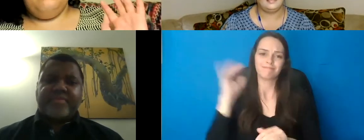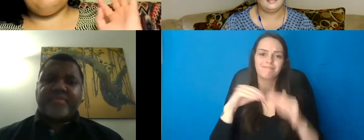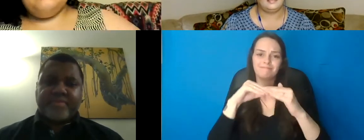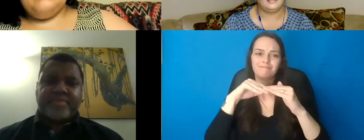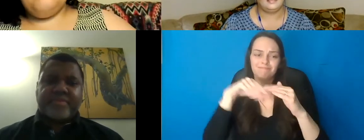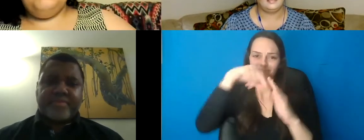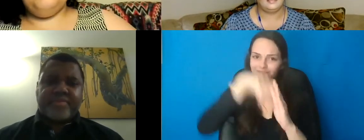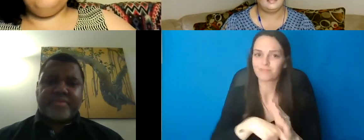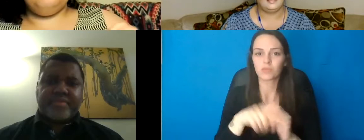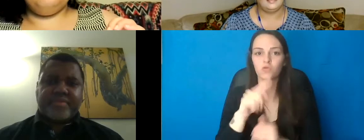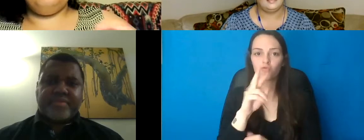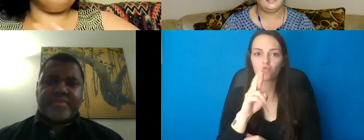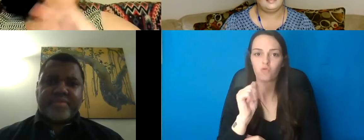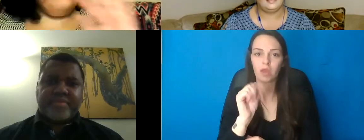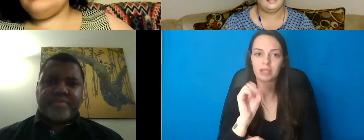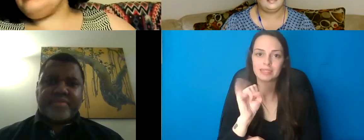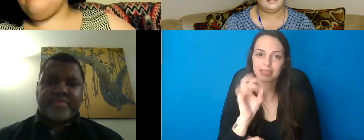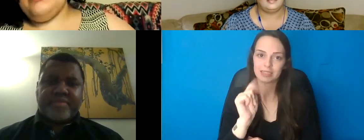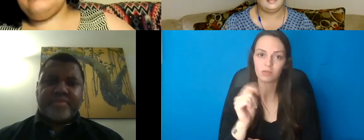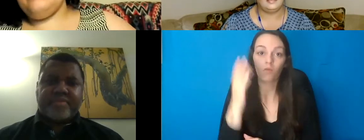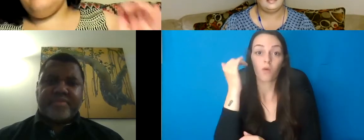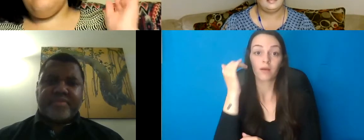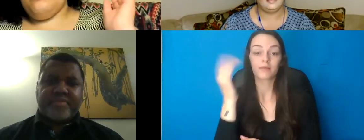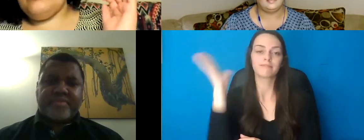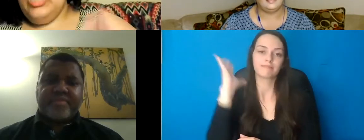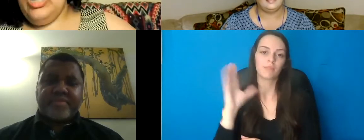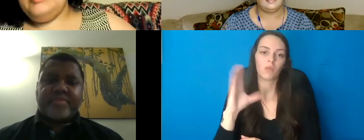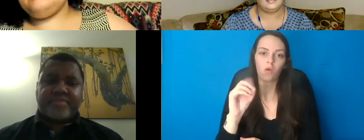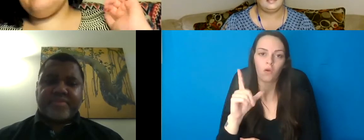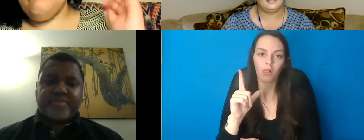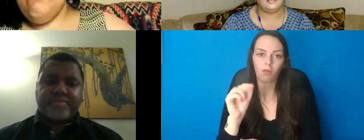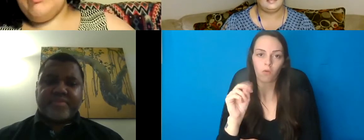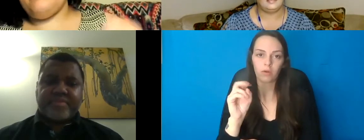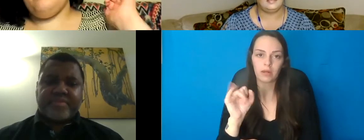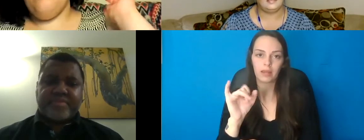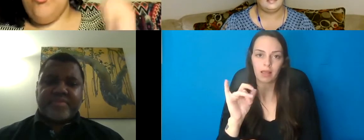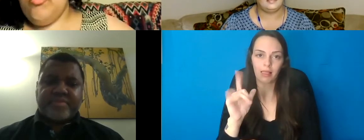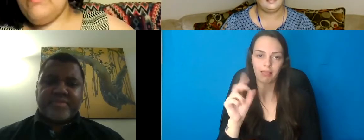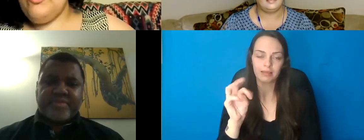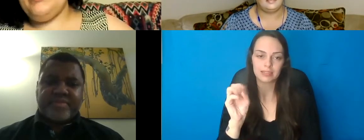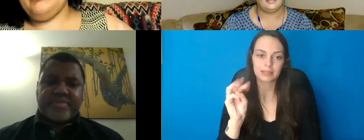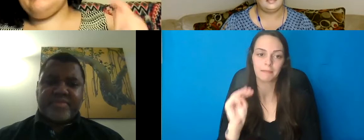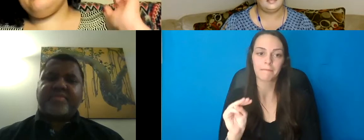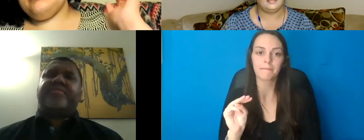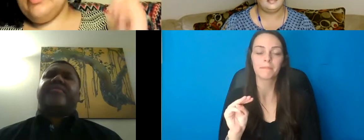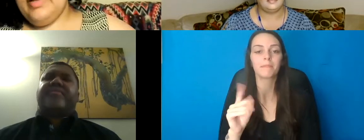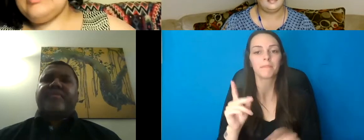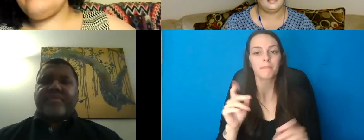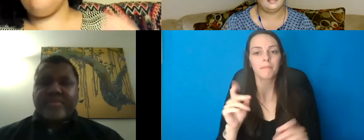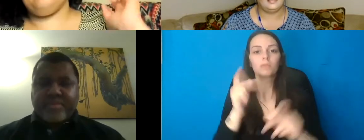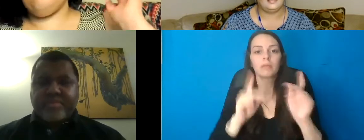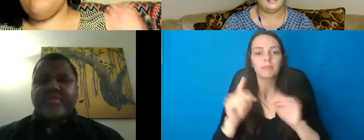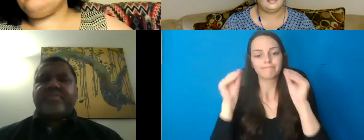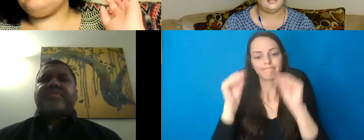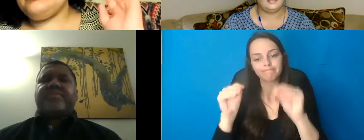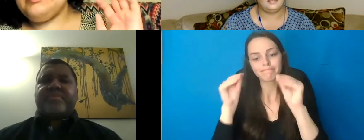a lot of people, regardless of field, are taught very homophobic,